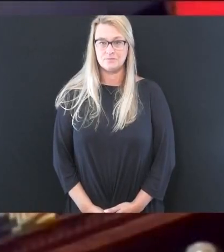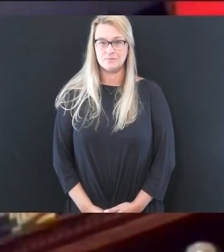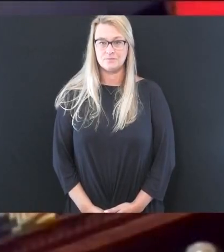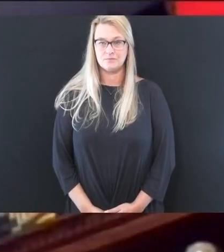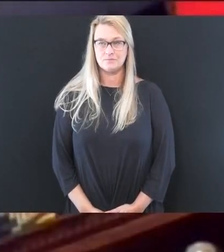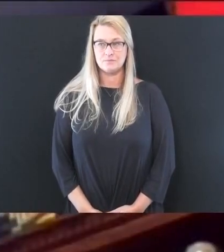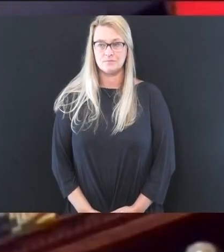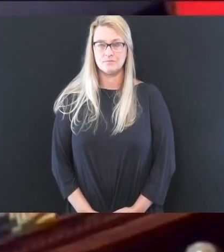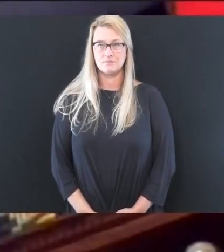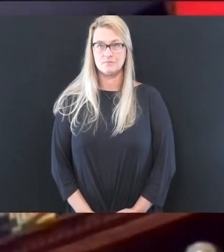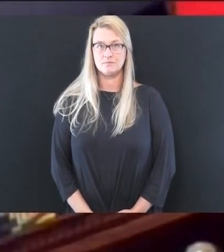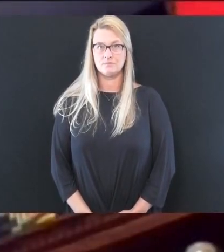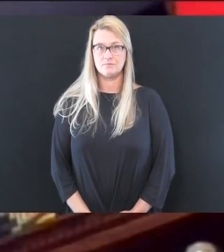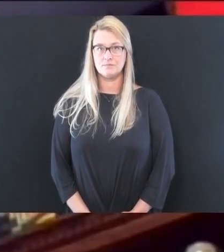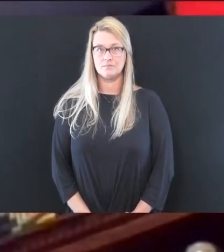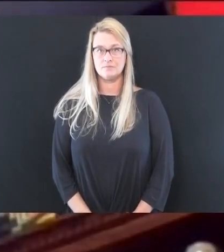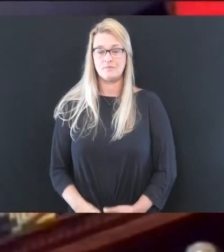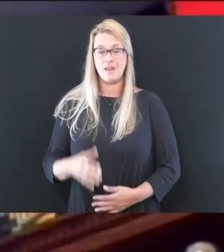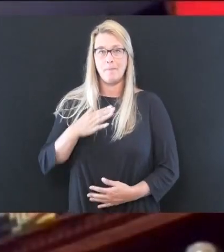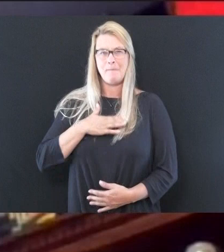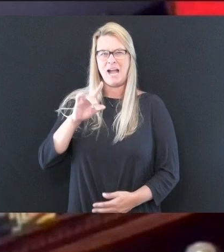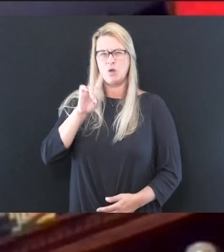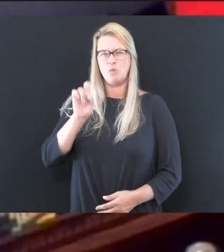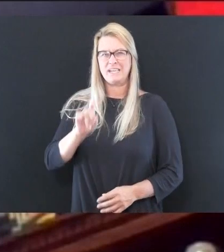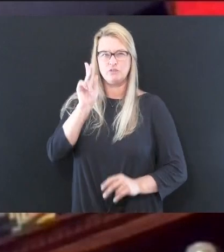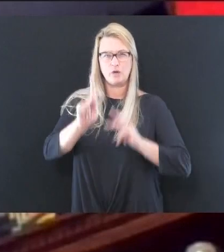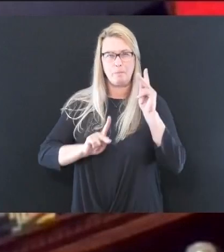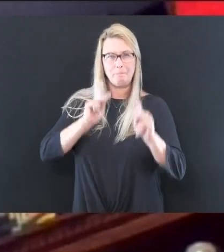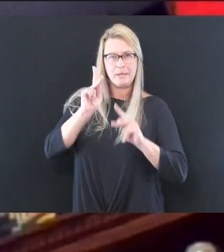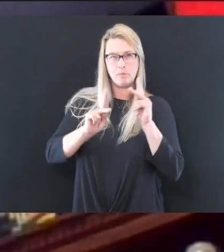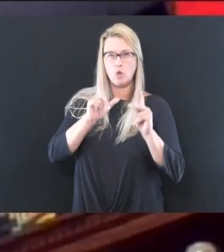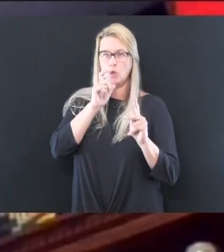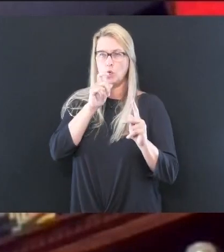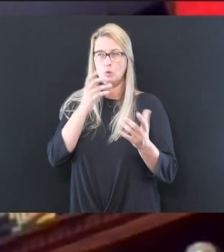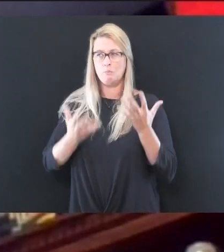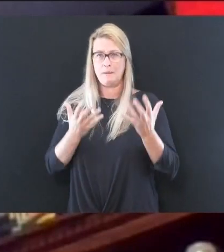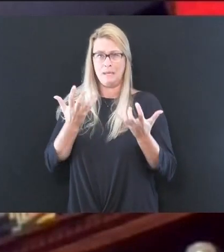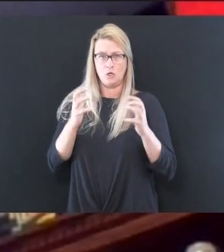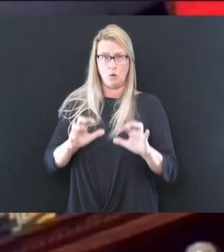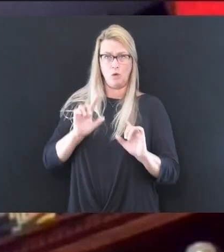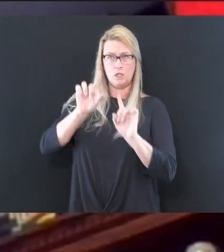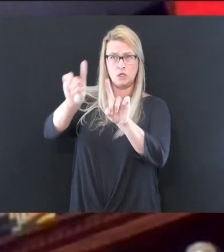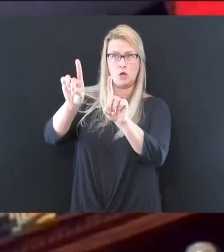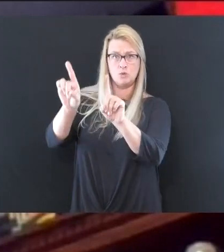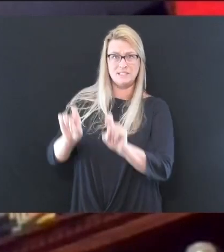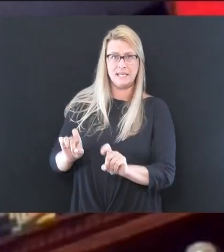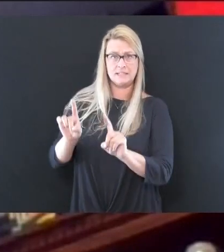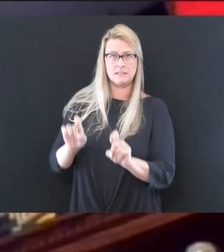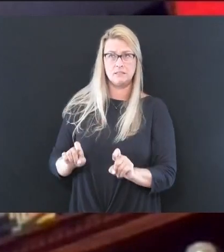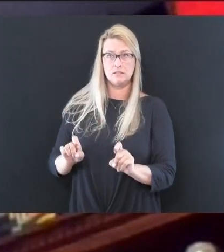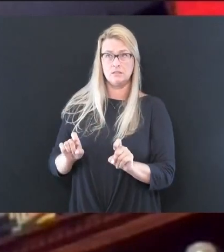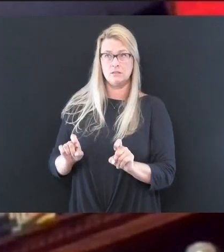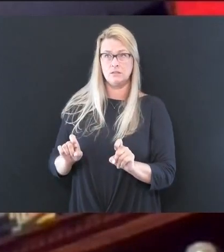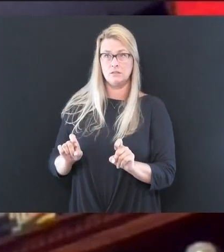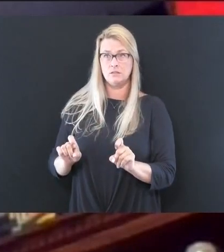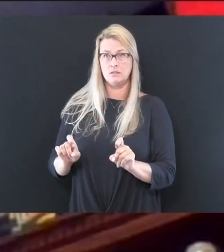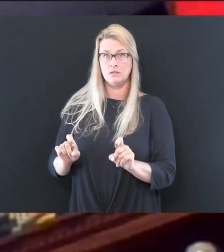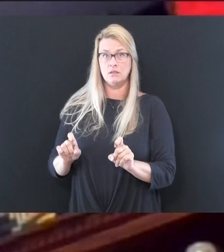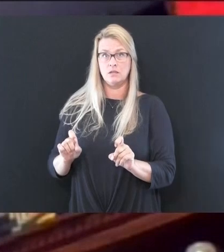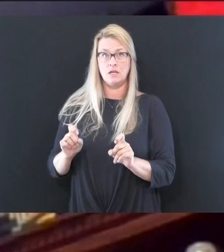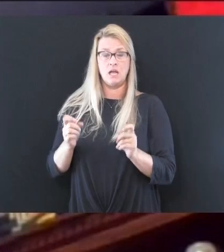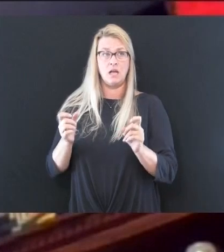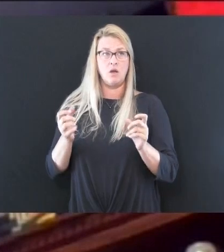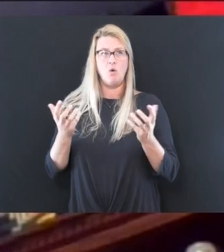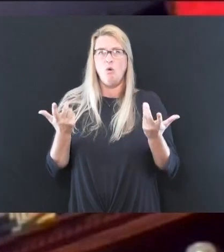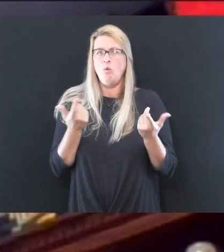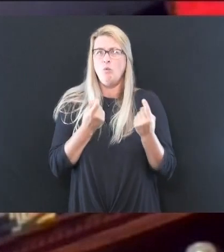are hesitant to get tested. And the question is, what do you do after you get tested while you're waiting for however many